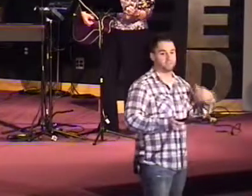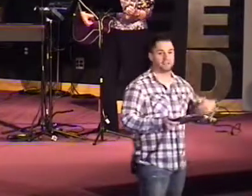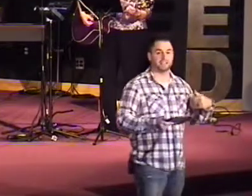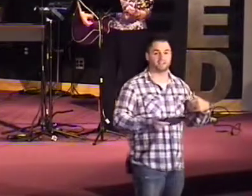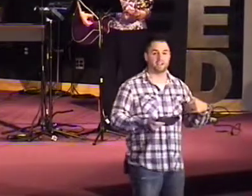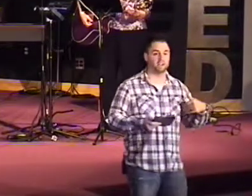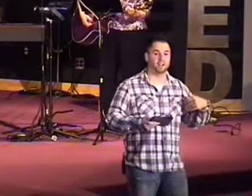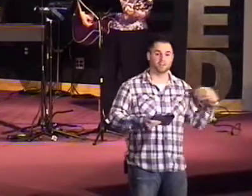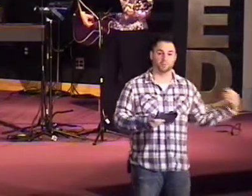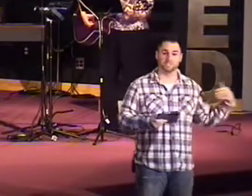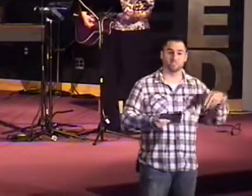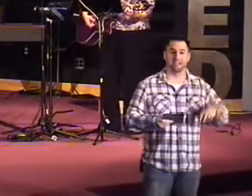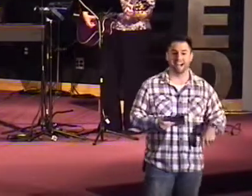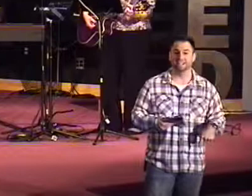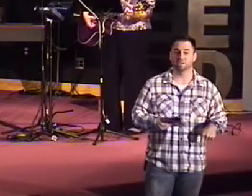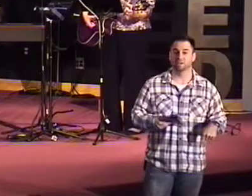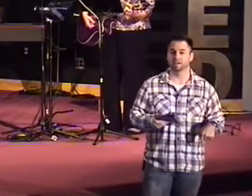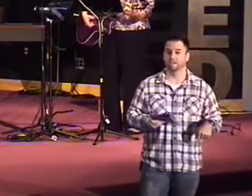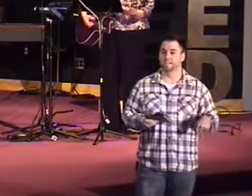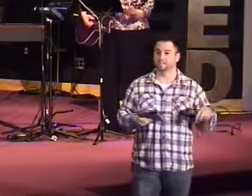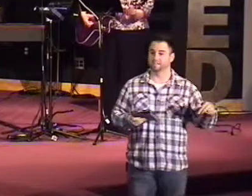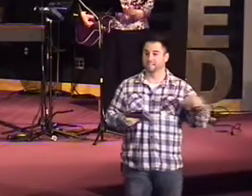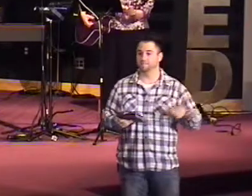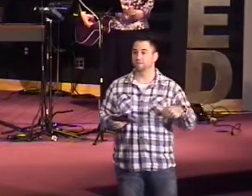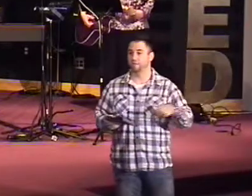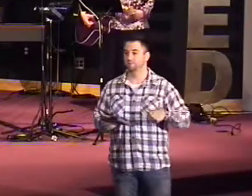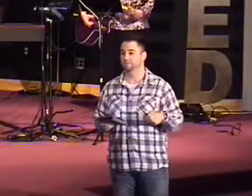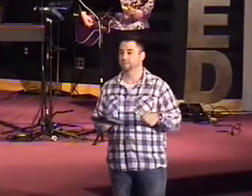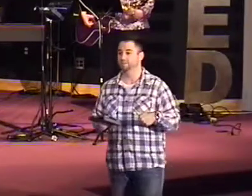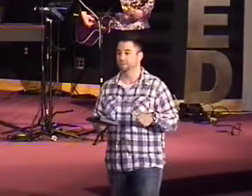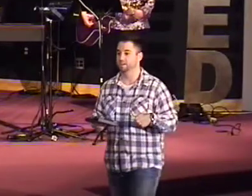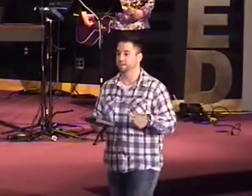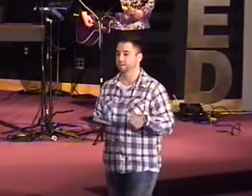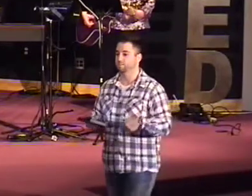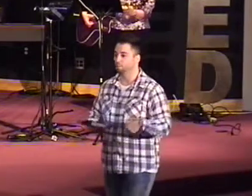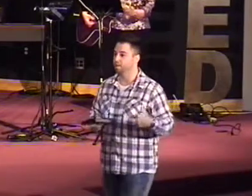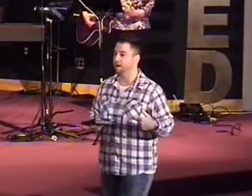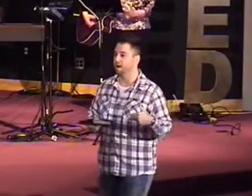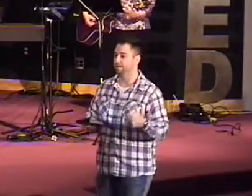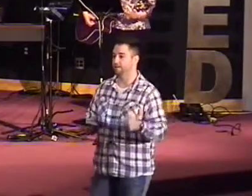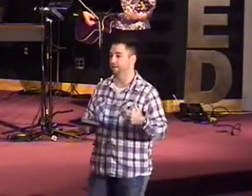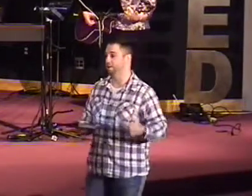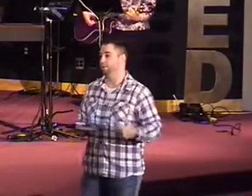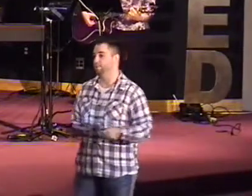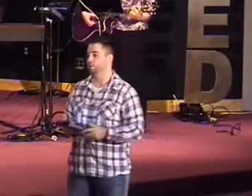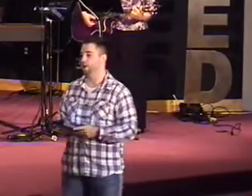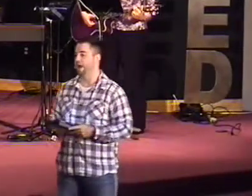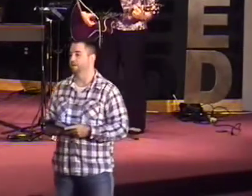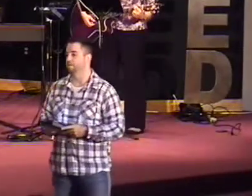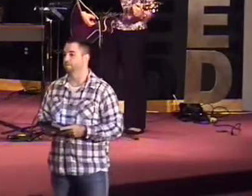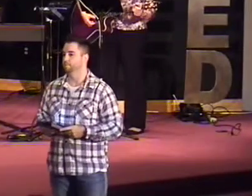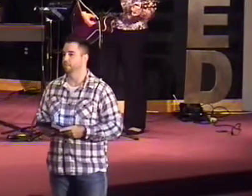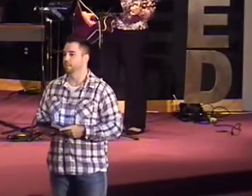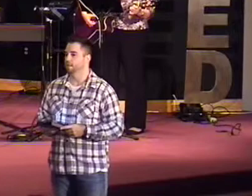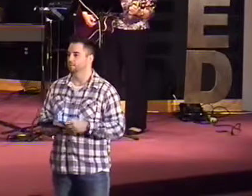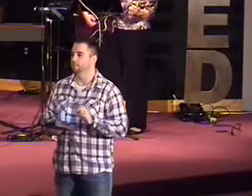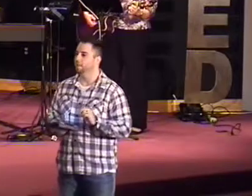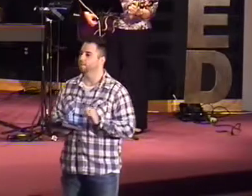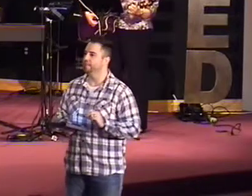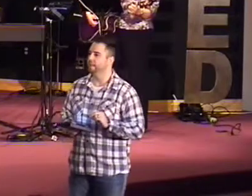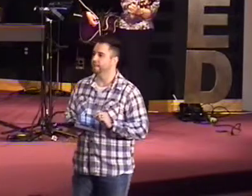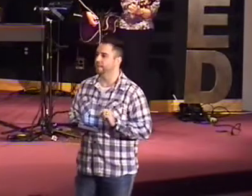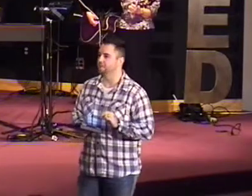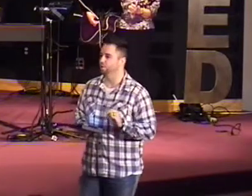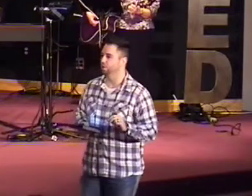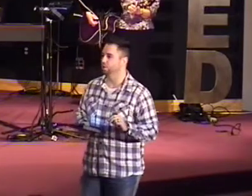was wearing reflective gear. The reason why they got to her is because they saw that reflective gear, pulled it off, and they were able to pull her out. But the